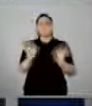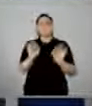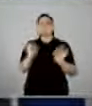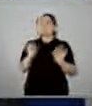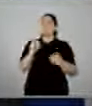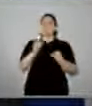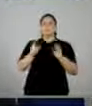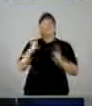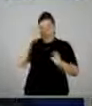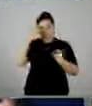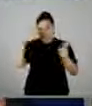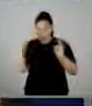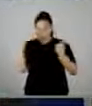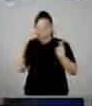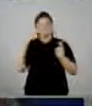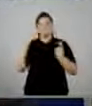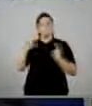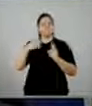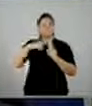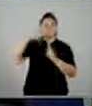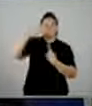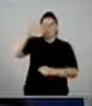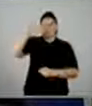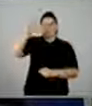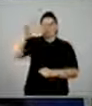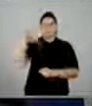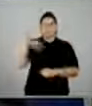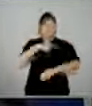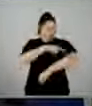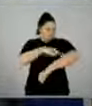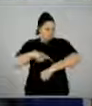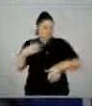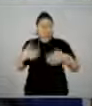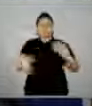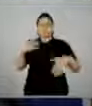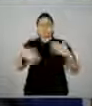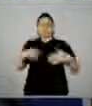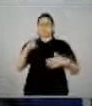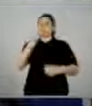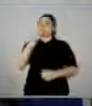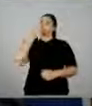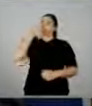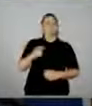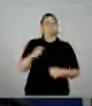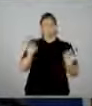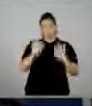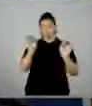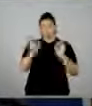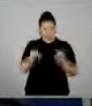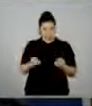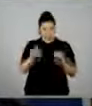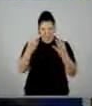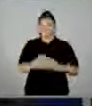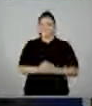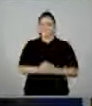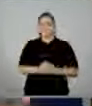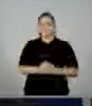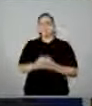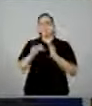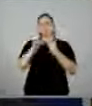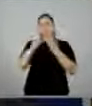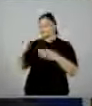temperature, sore arm and so forth, but nothing that seems to be really very serious. And so at the moment, it's recommended that you have